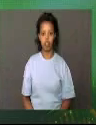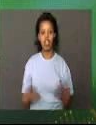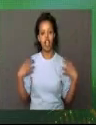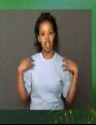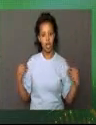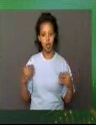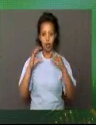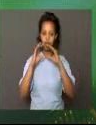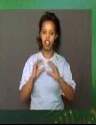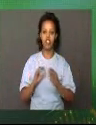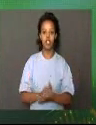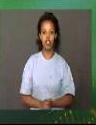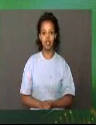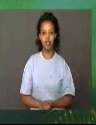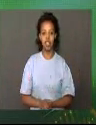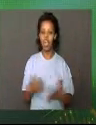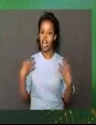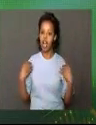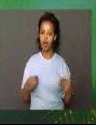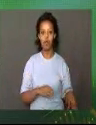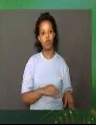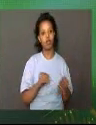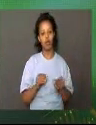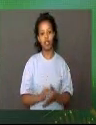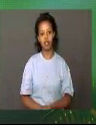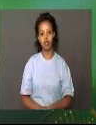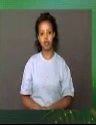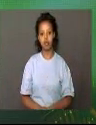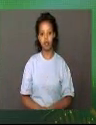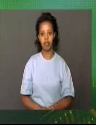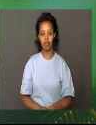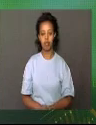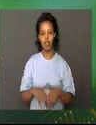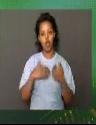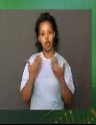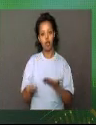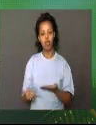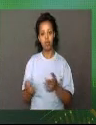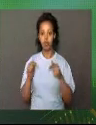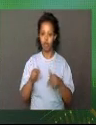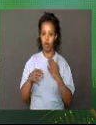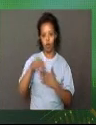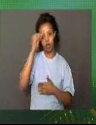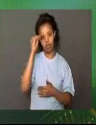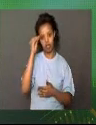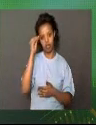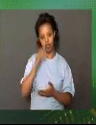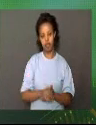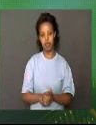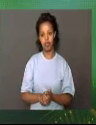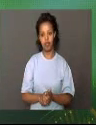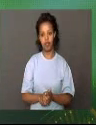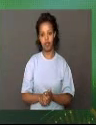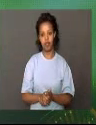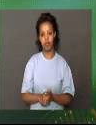Hello, teacher. Hello, students. Welcome to today's lesson